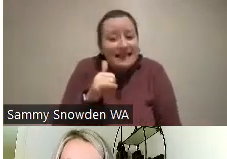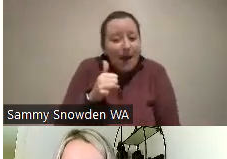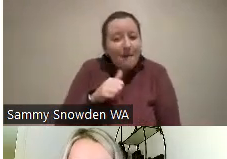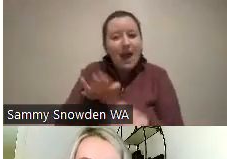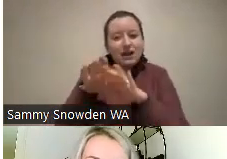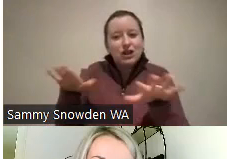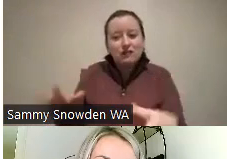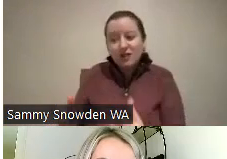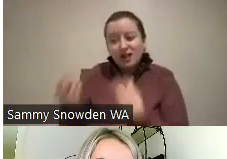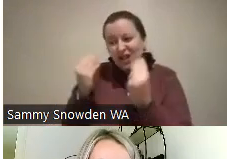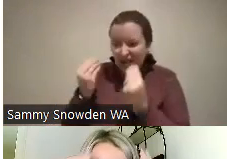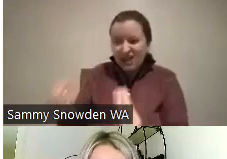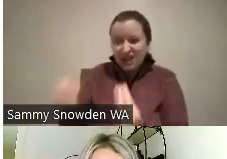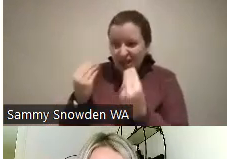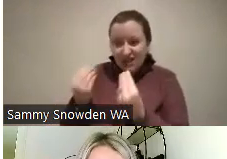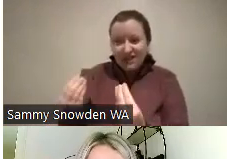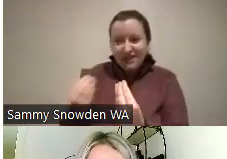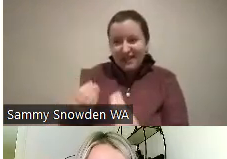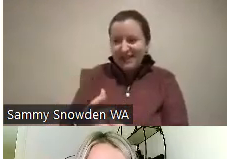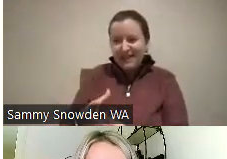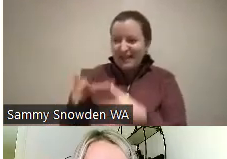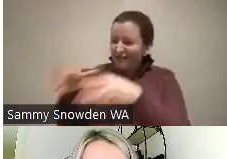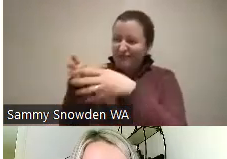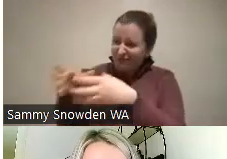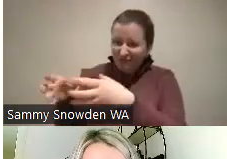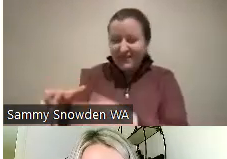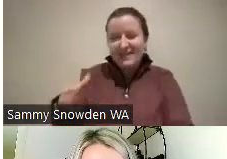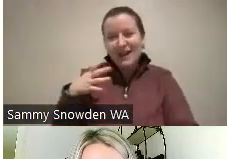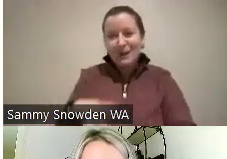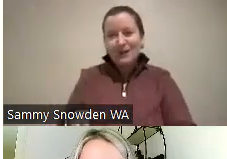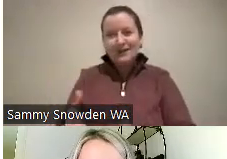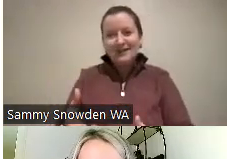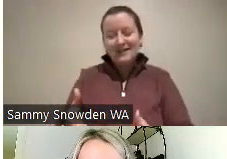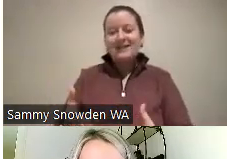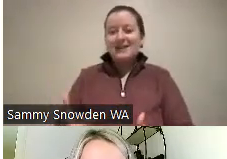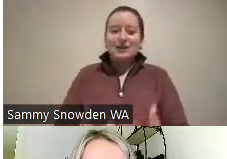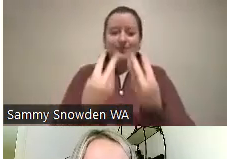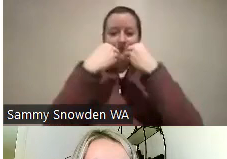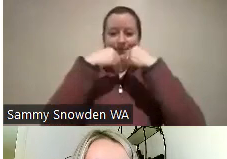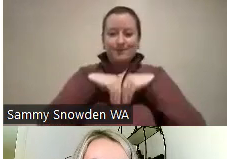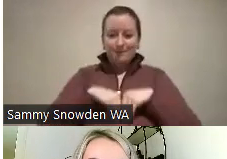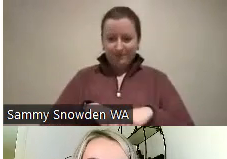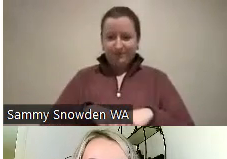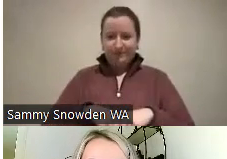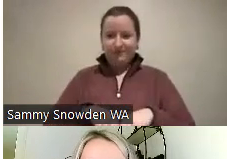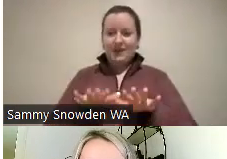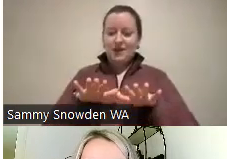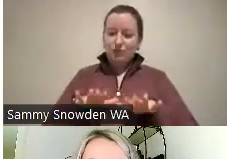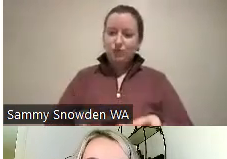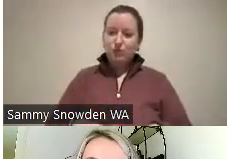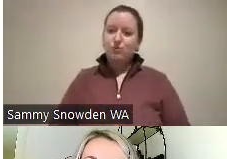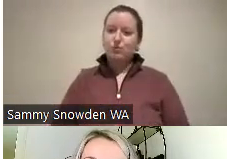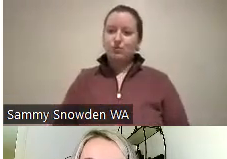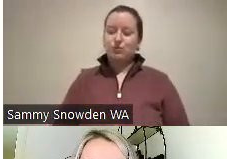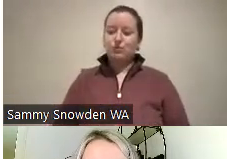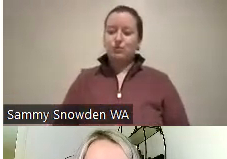moment and breathe balance in, and just reset, and press the reset button. Balance is also used in a